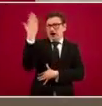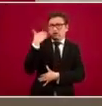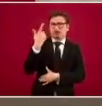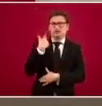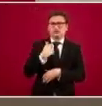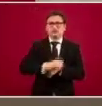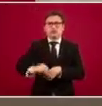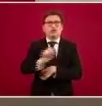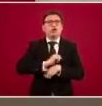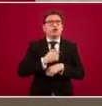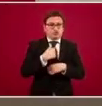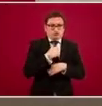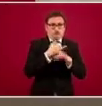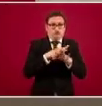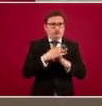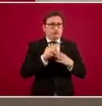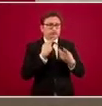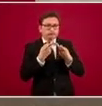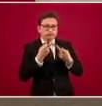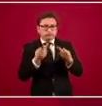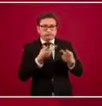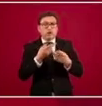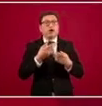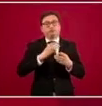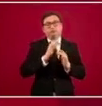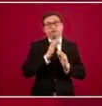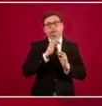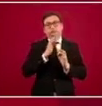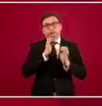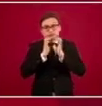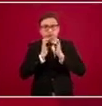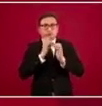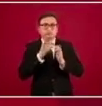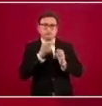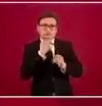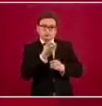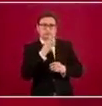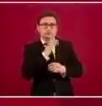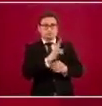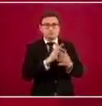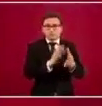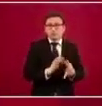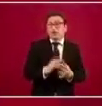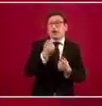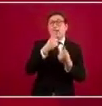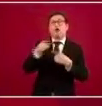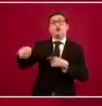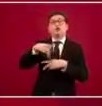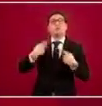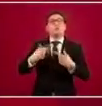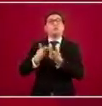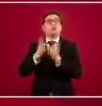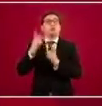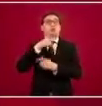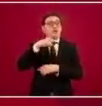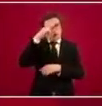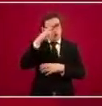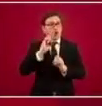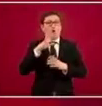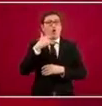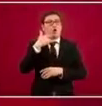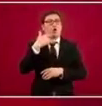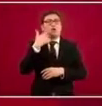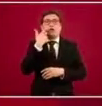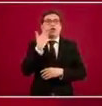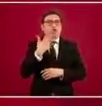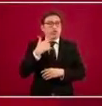is in part the result of an interview that I gave a week ago, and this of course comes from the ignorance